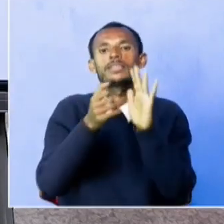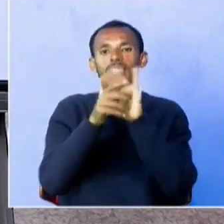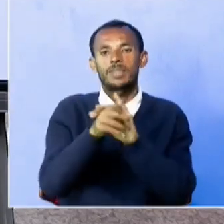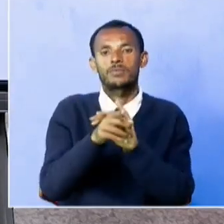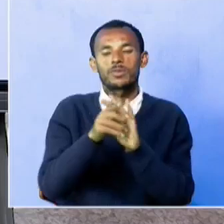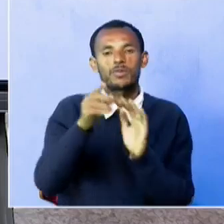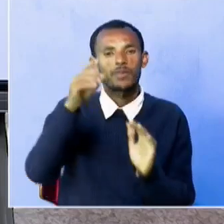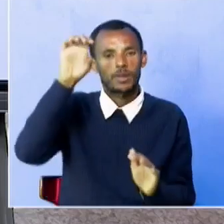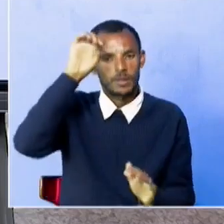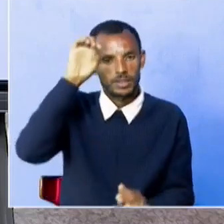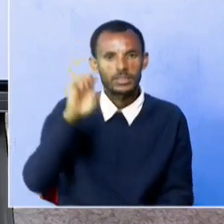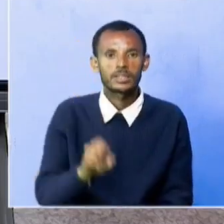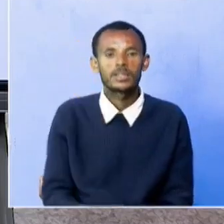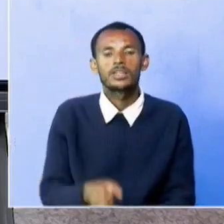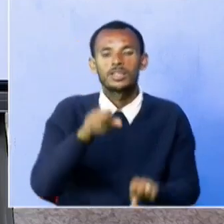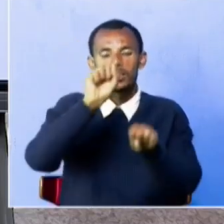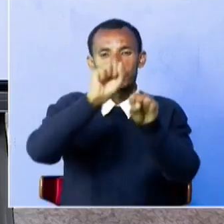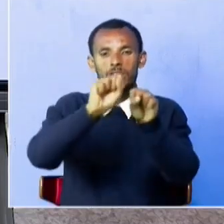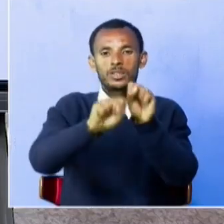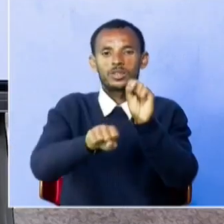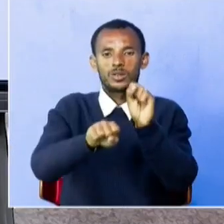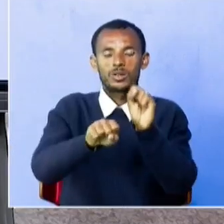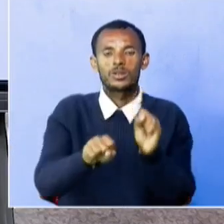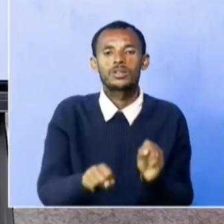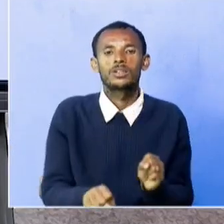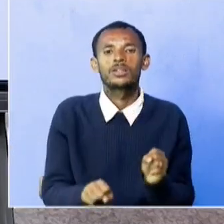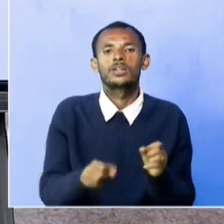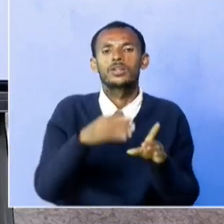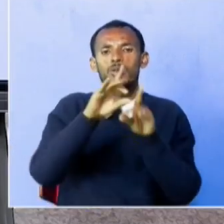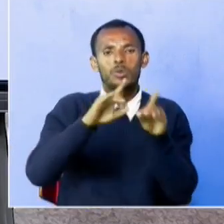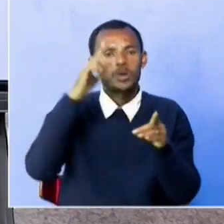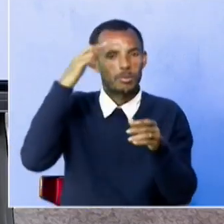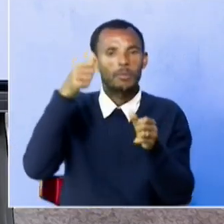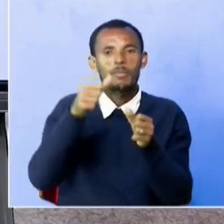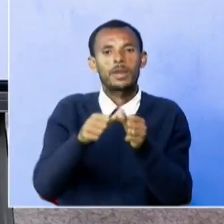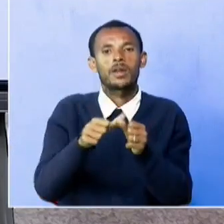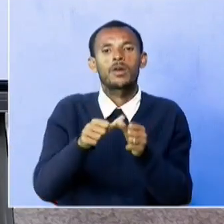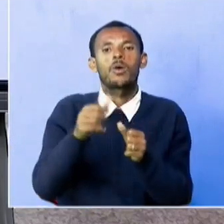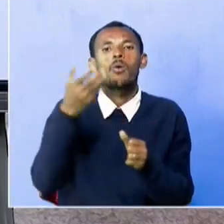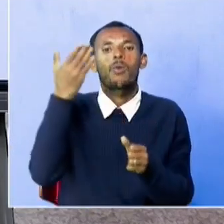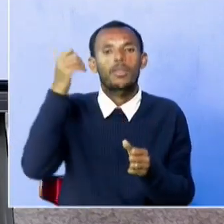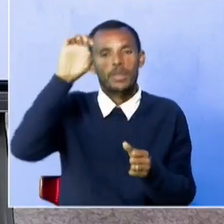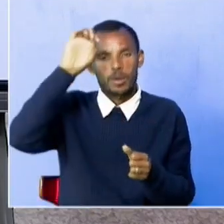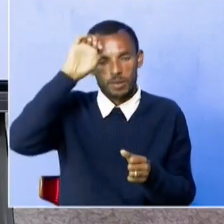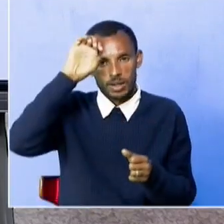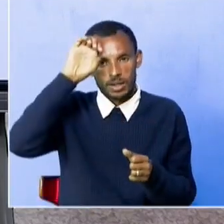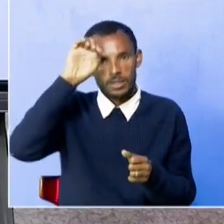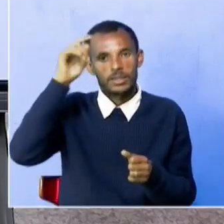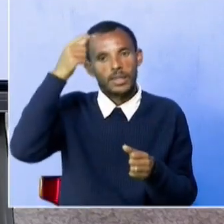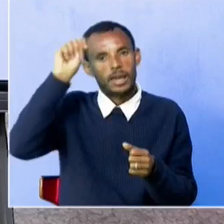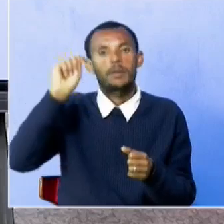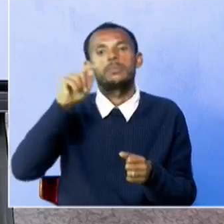Euclid's, right? So do you remember what Euclid's theorem is saying?